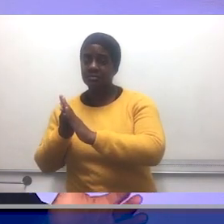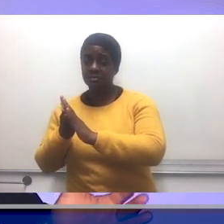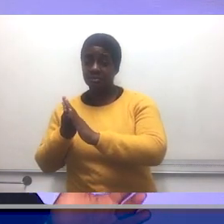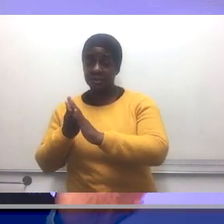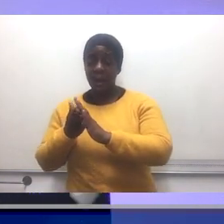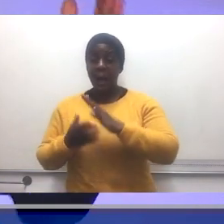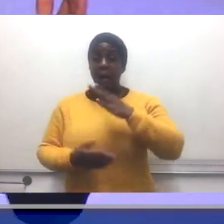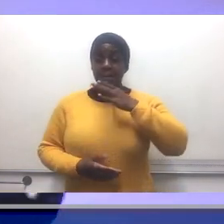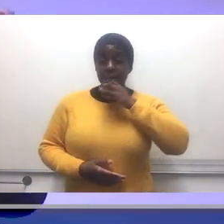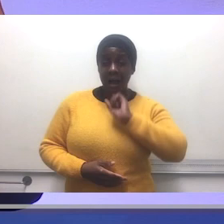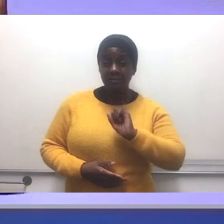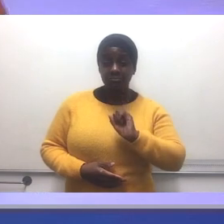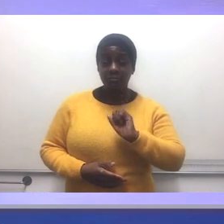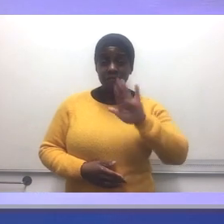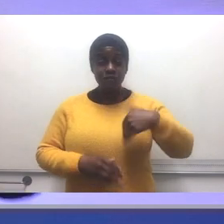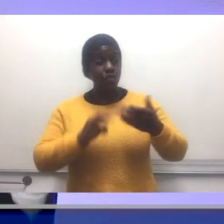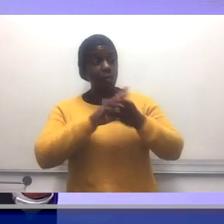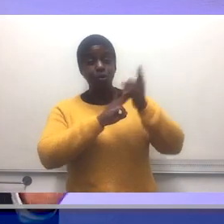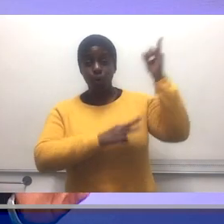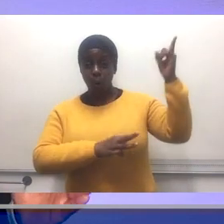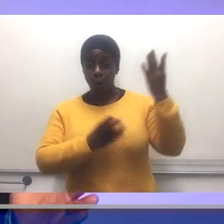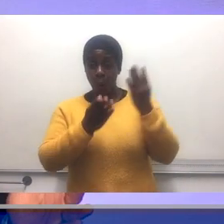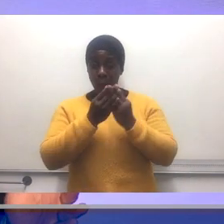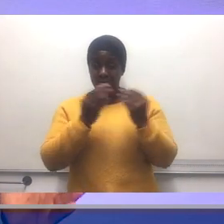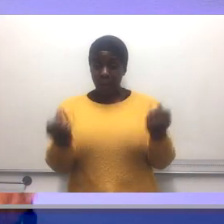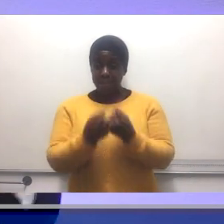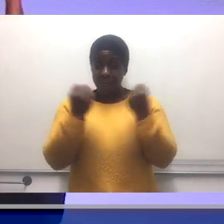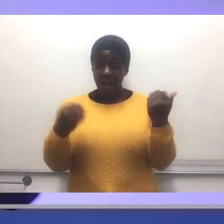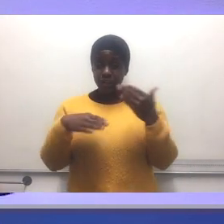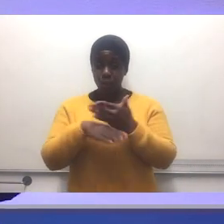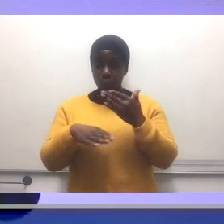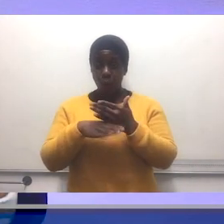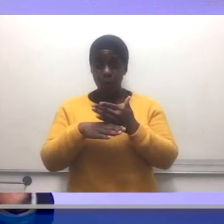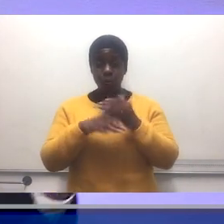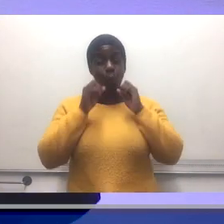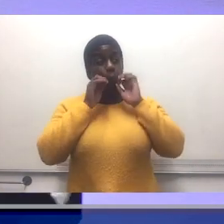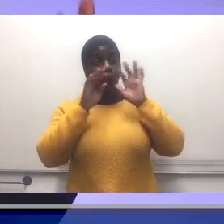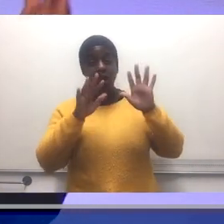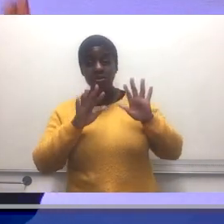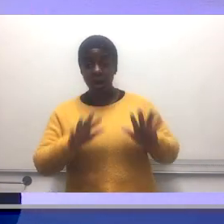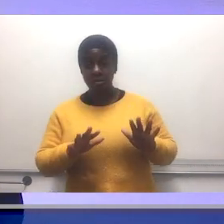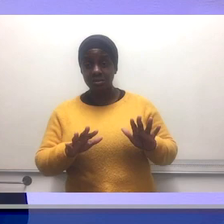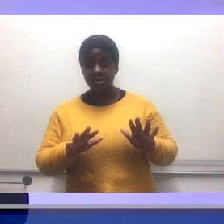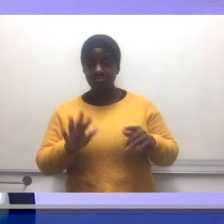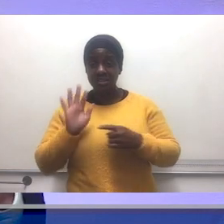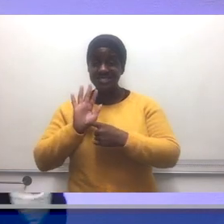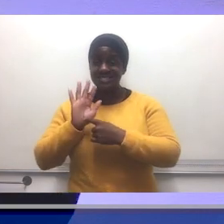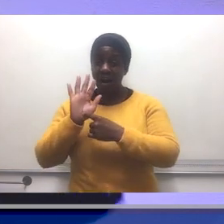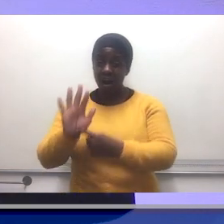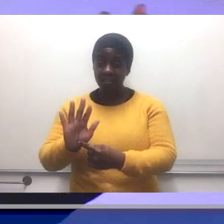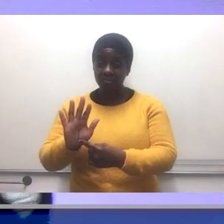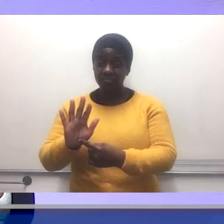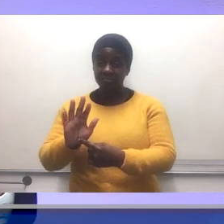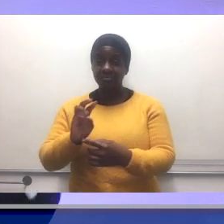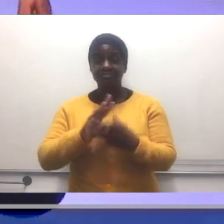by God with mighty works and wonders and signs